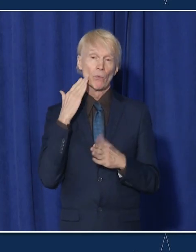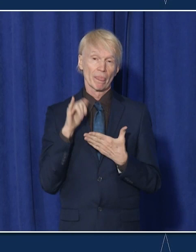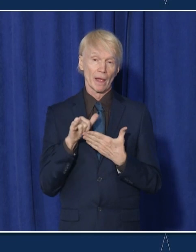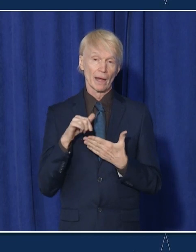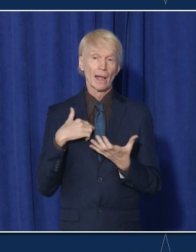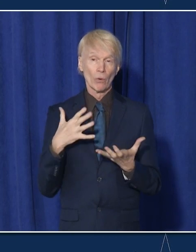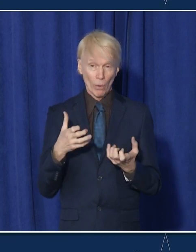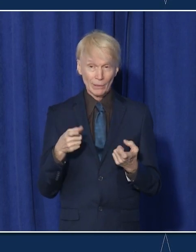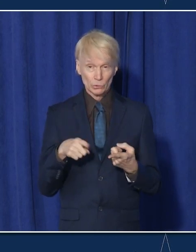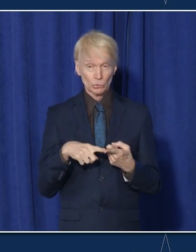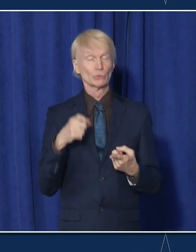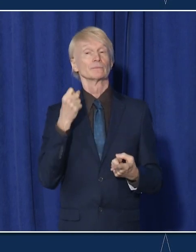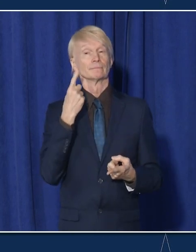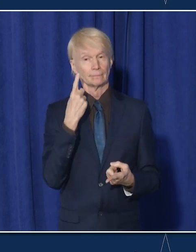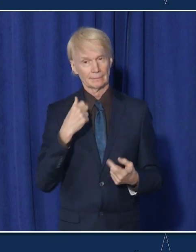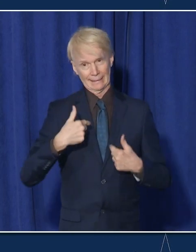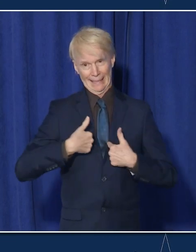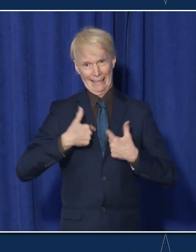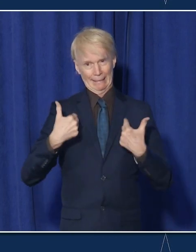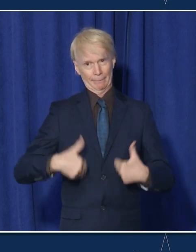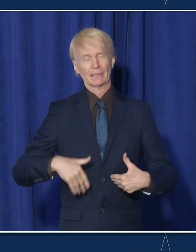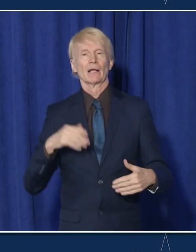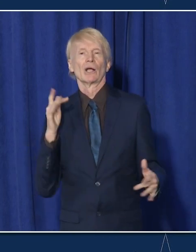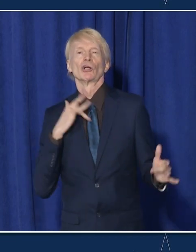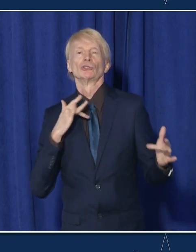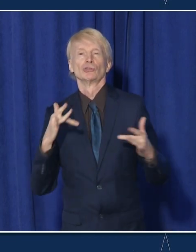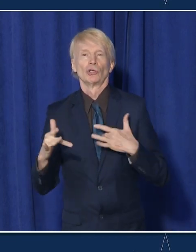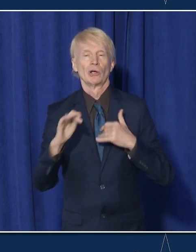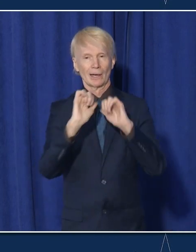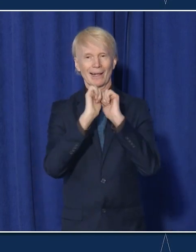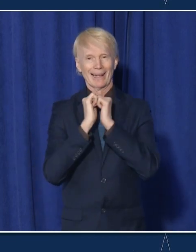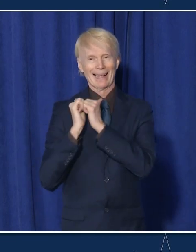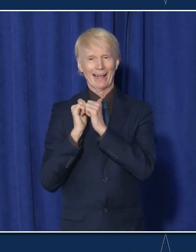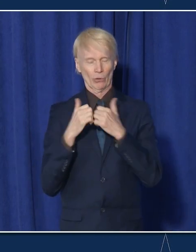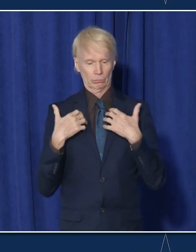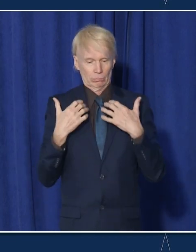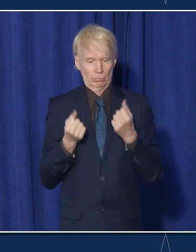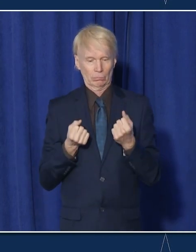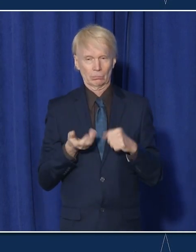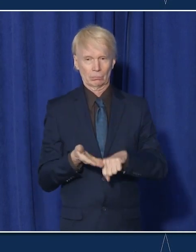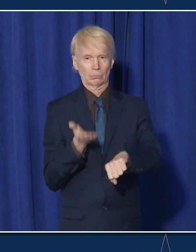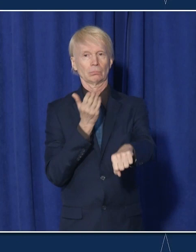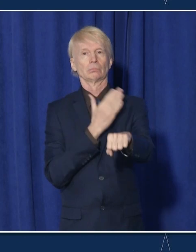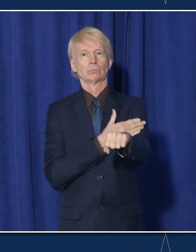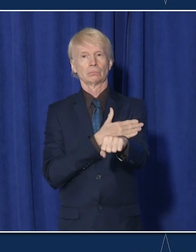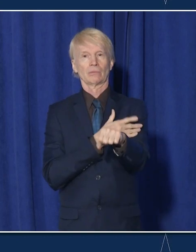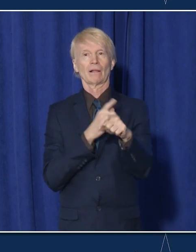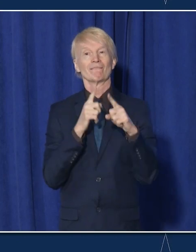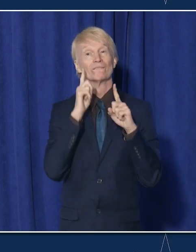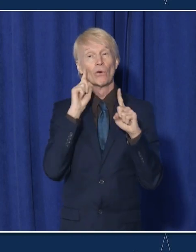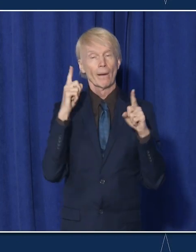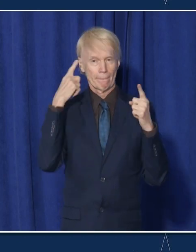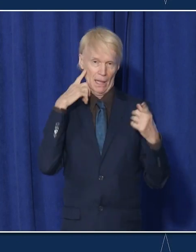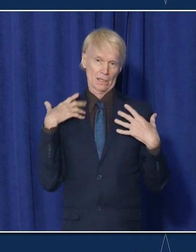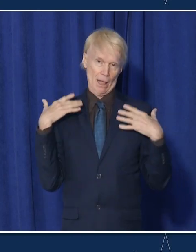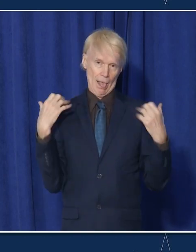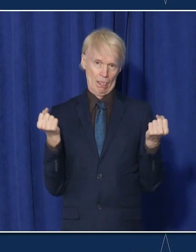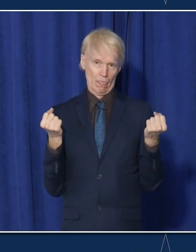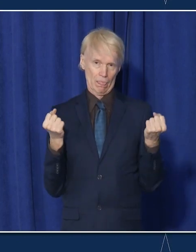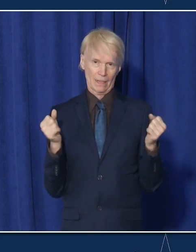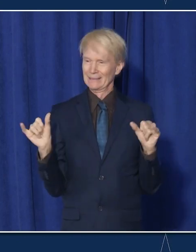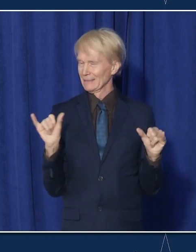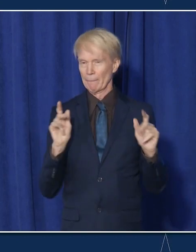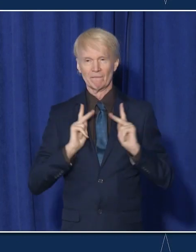hear that I am as concerned about how we recover from COVID related to our mental health as I